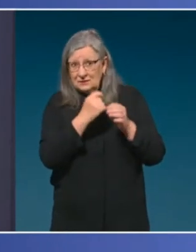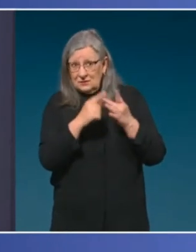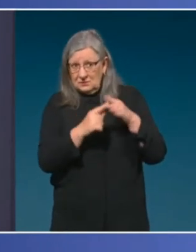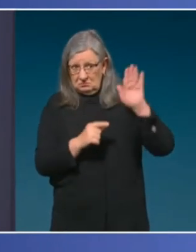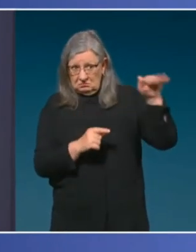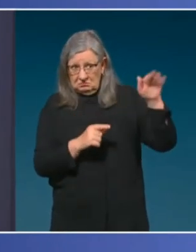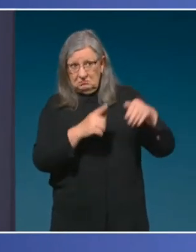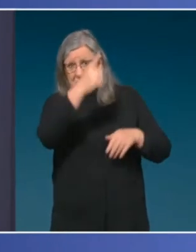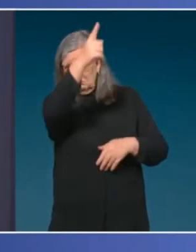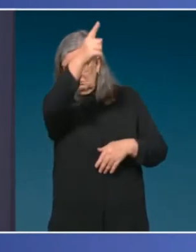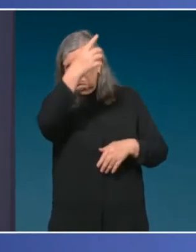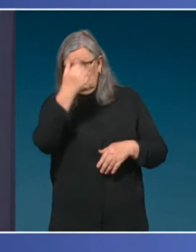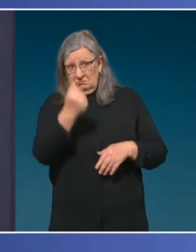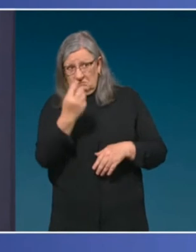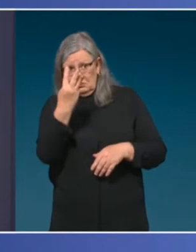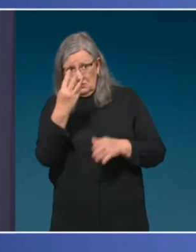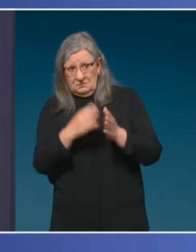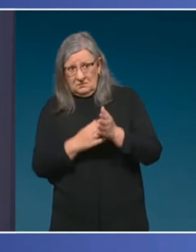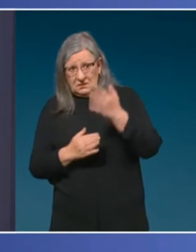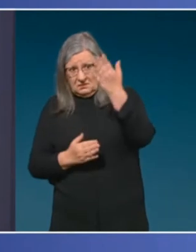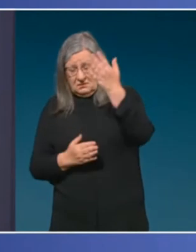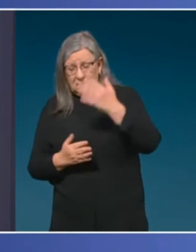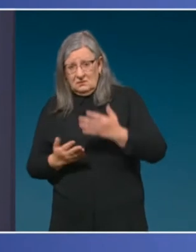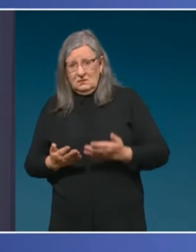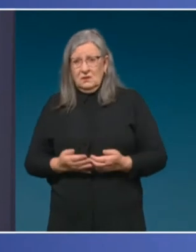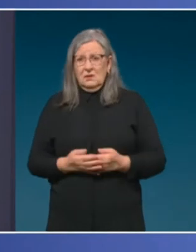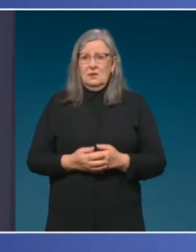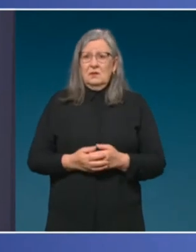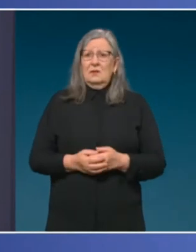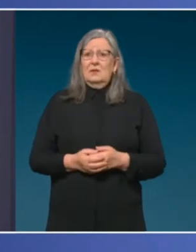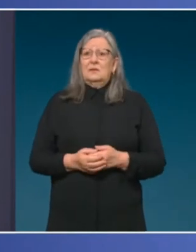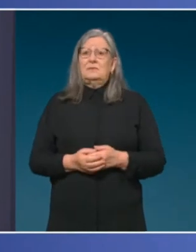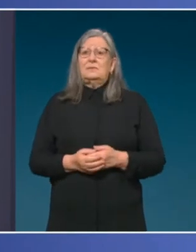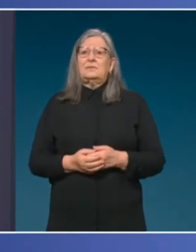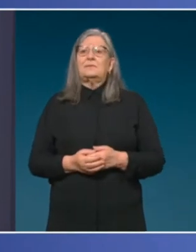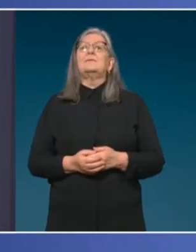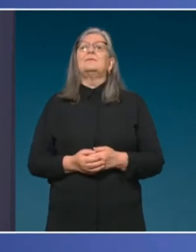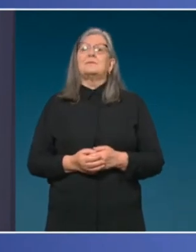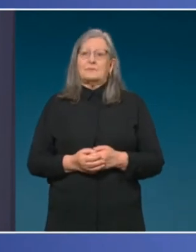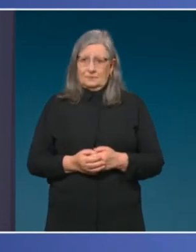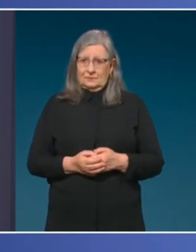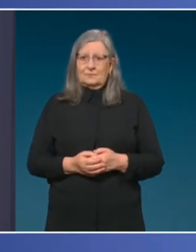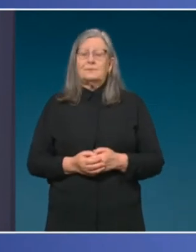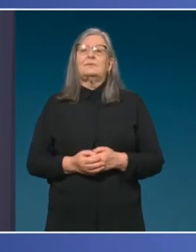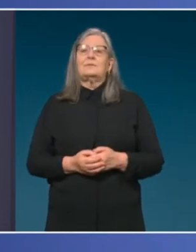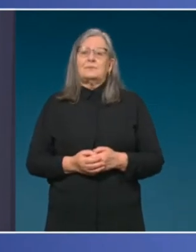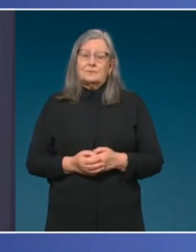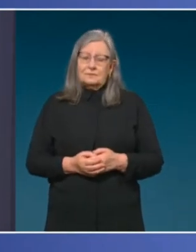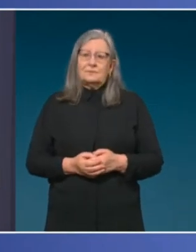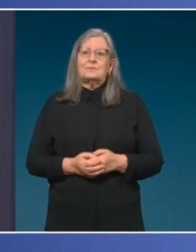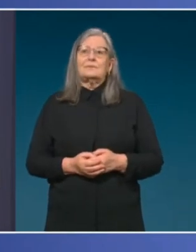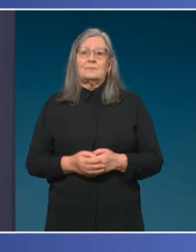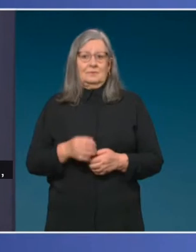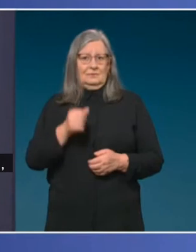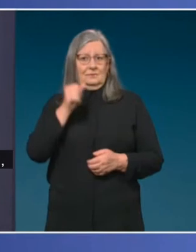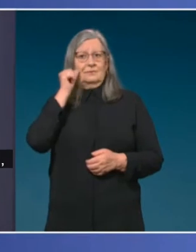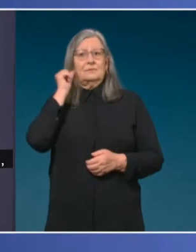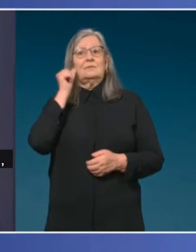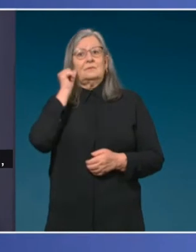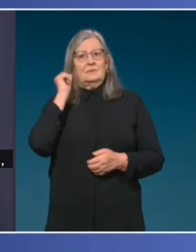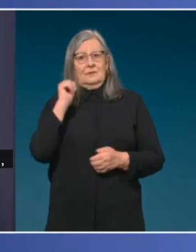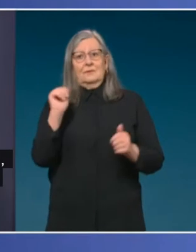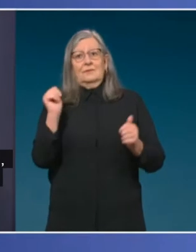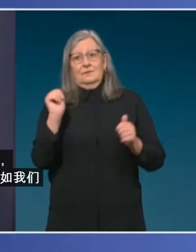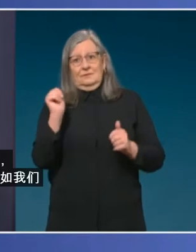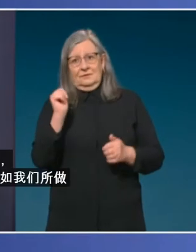yesterday, off the back of the international evidence, asked ATAGI to consider it, so I